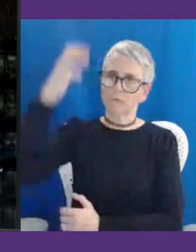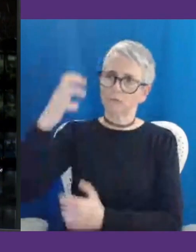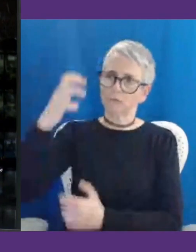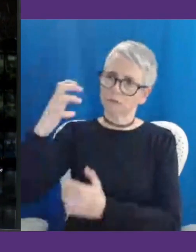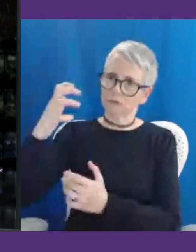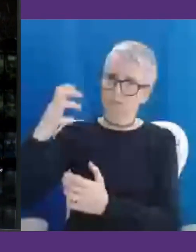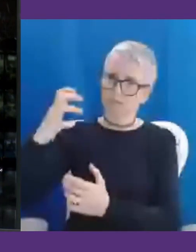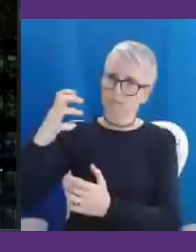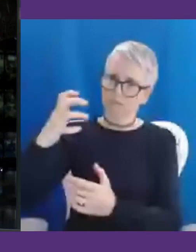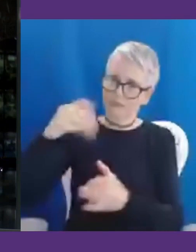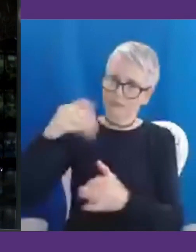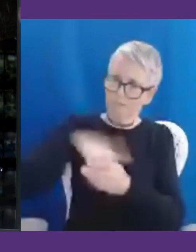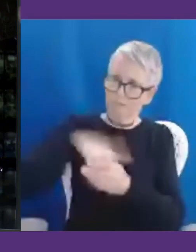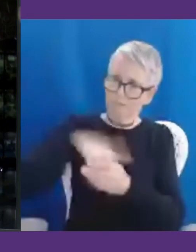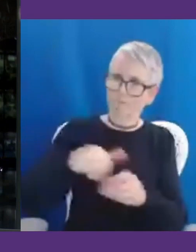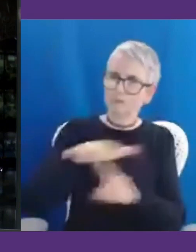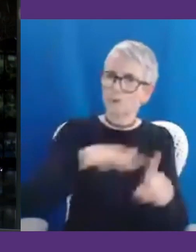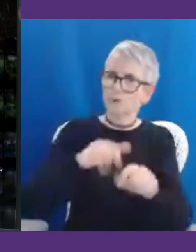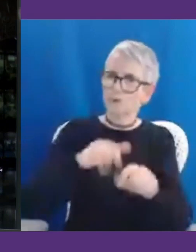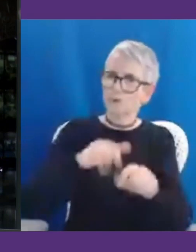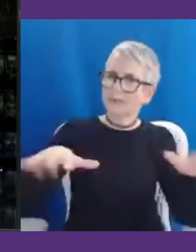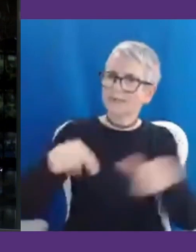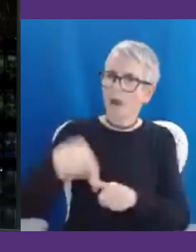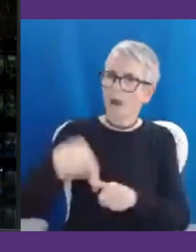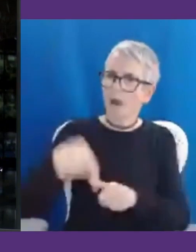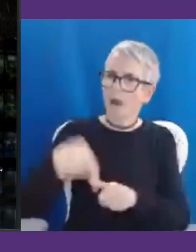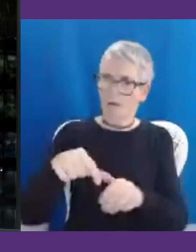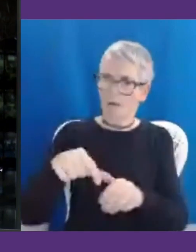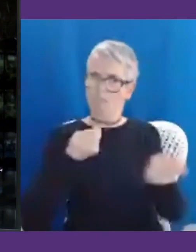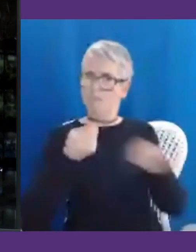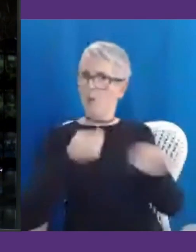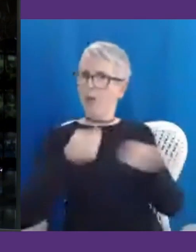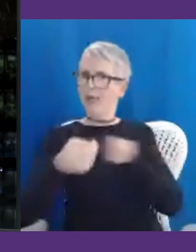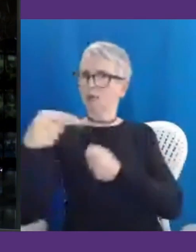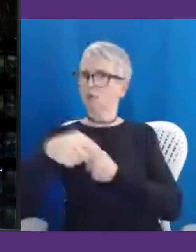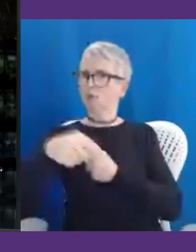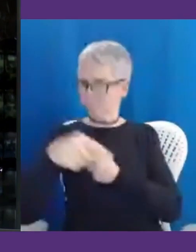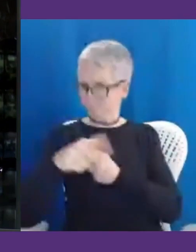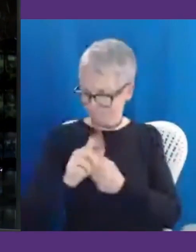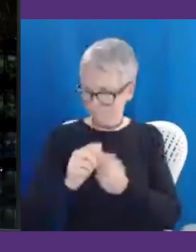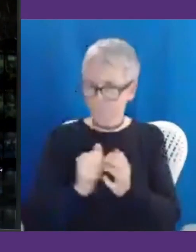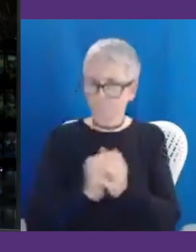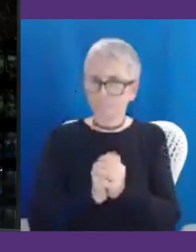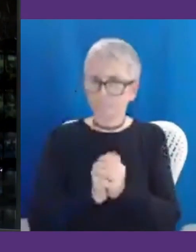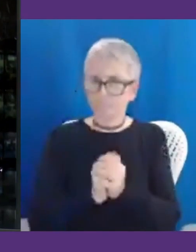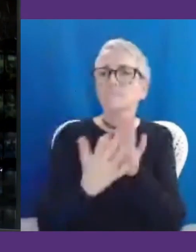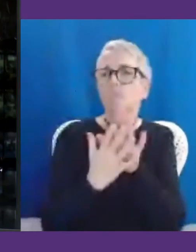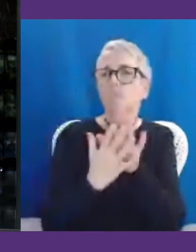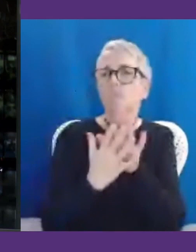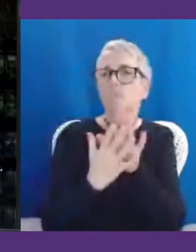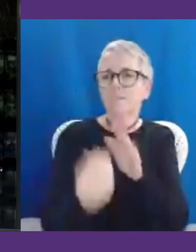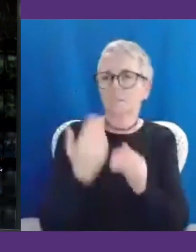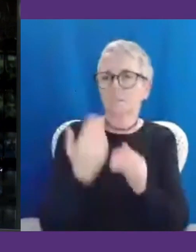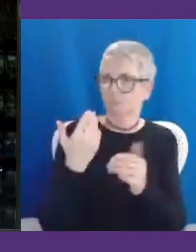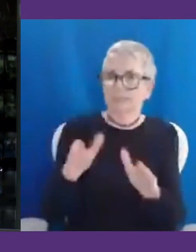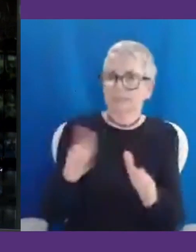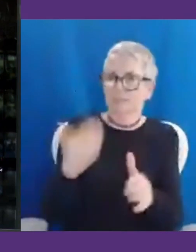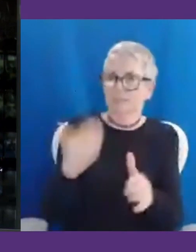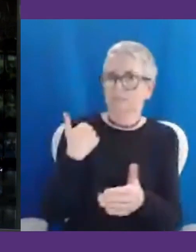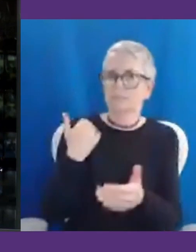media regulation. For example, there's been a conversation about disability hate crime.